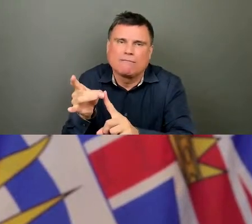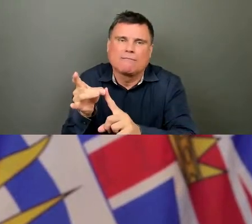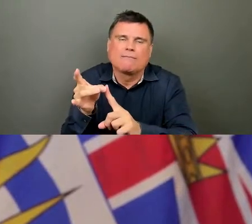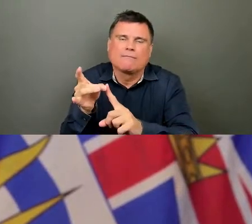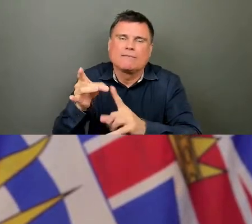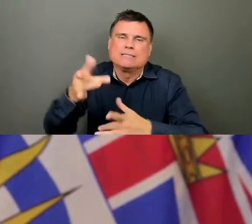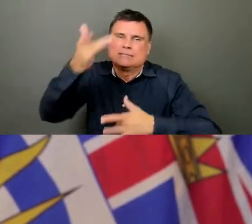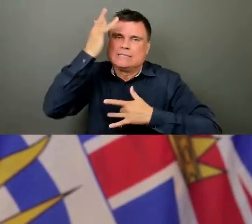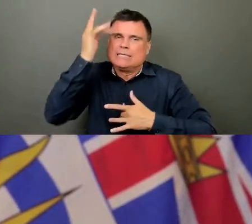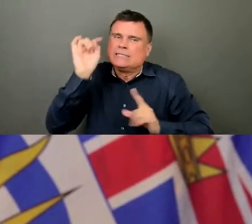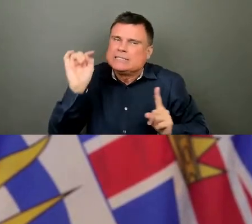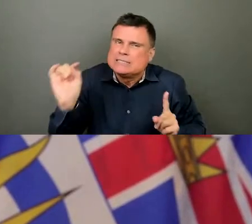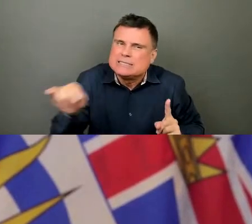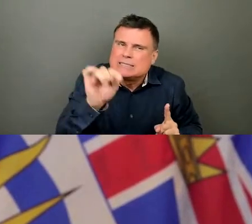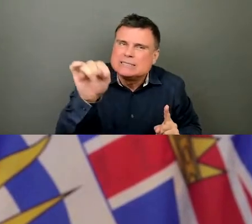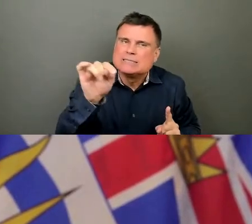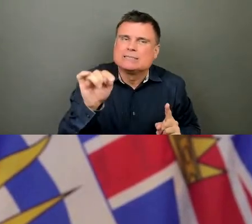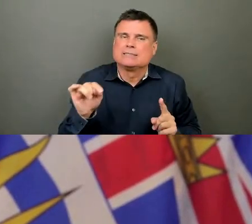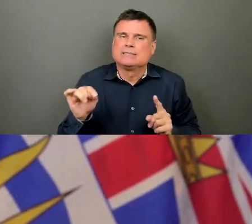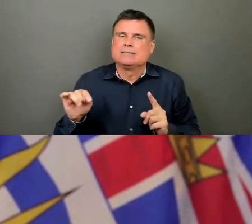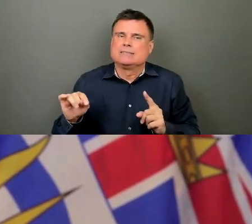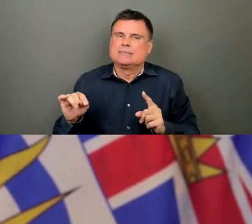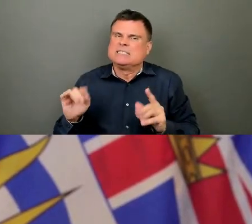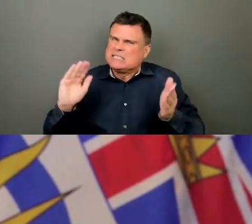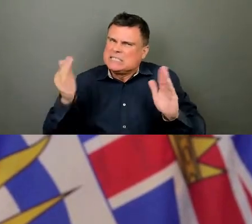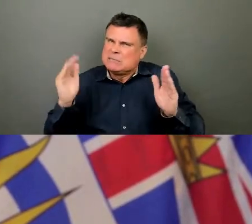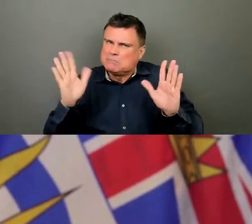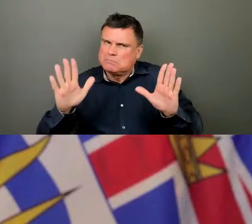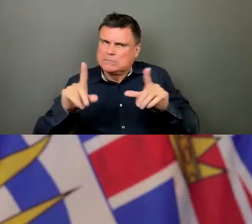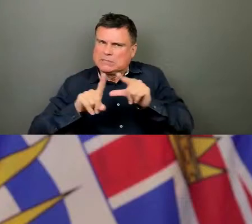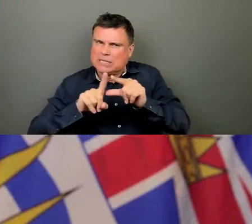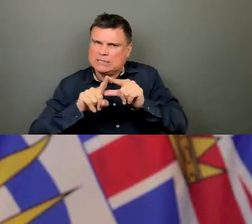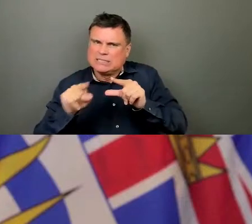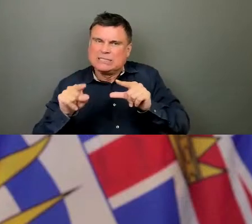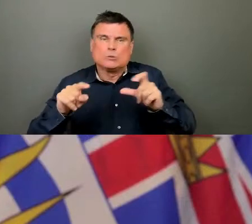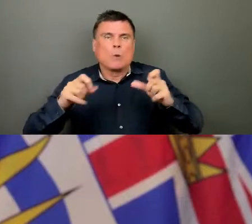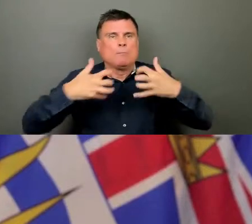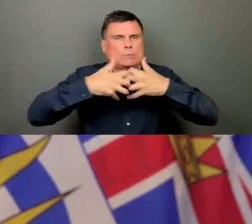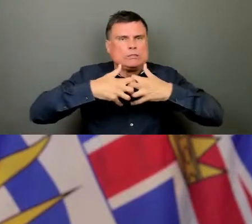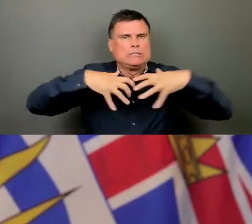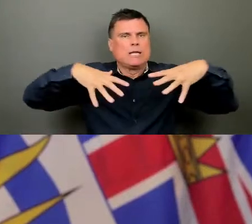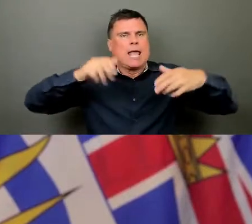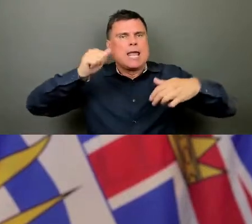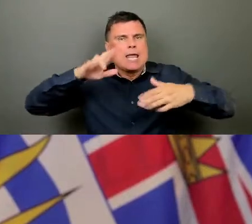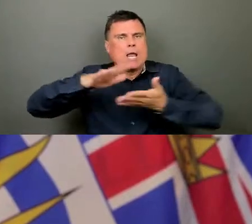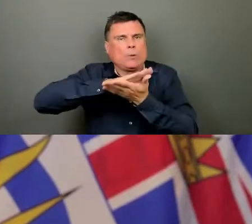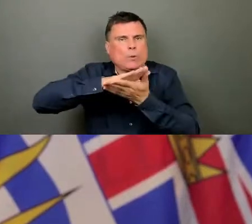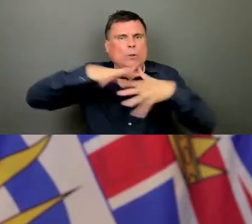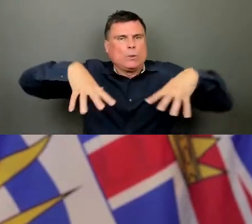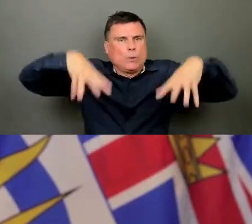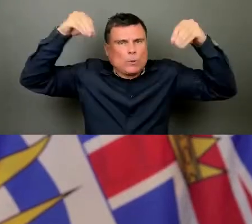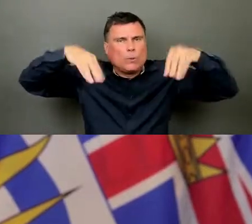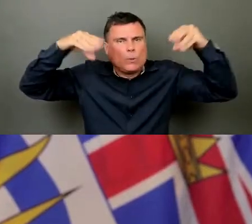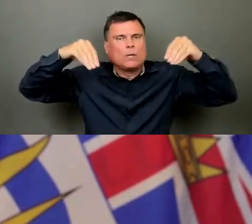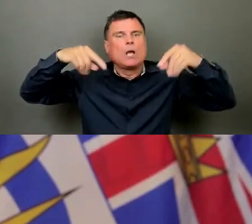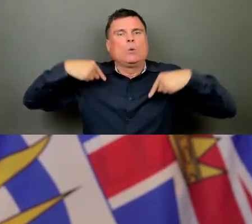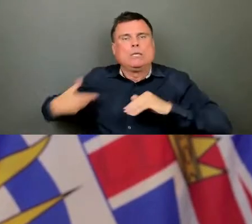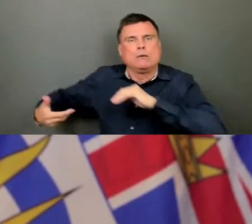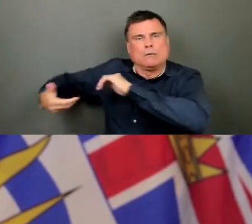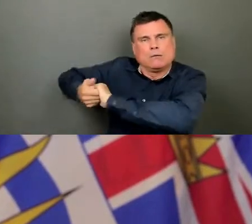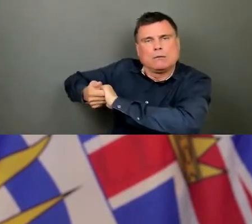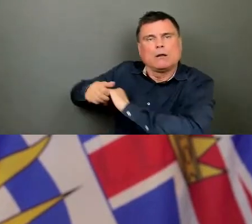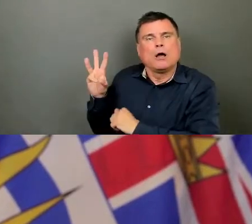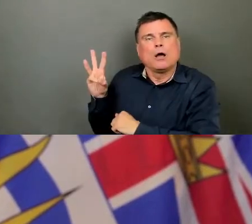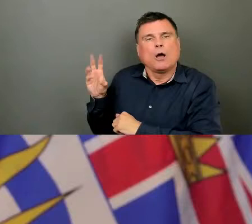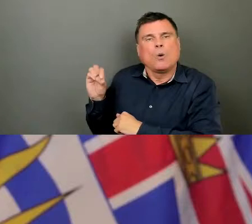infection. So all of those things around ventilation are important. We did a lot of work with WorkSafe VC around different workplaces, the